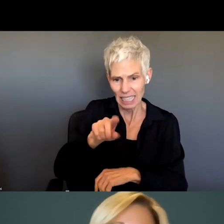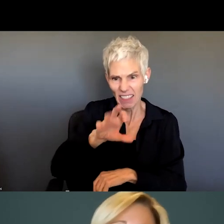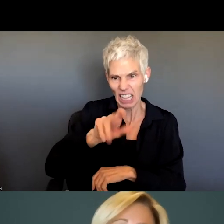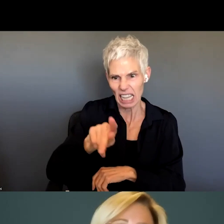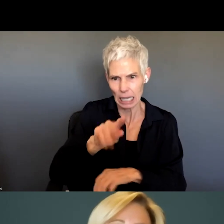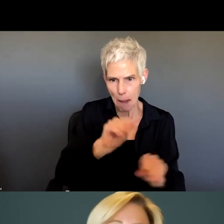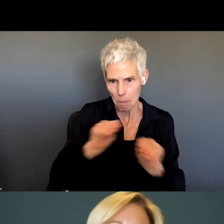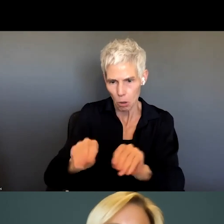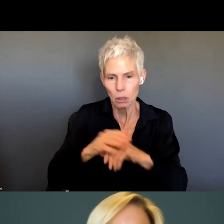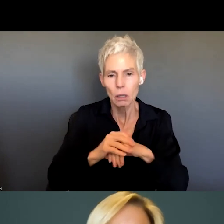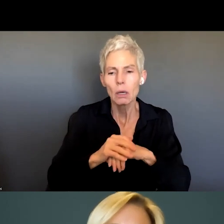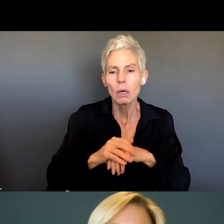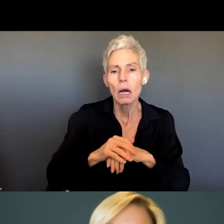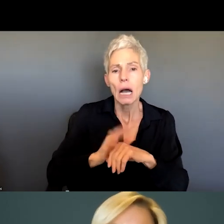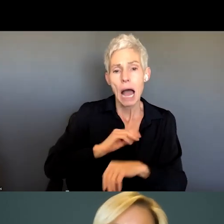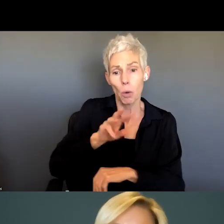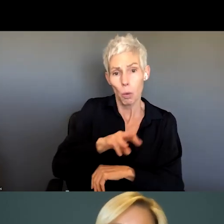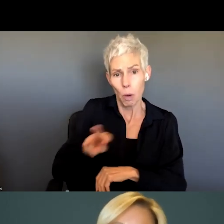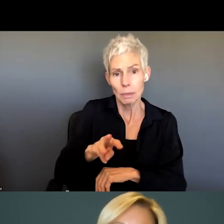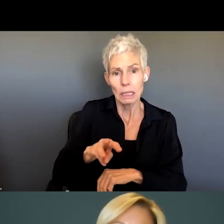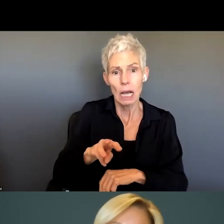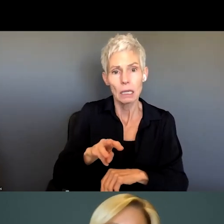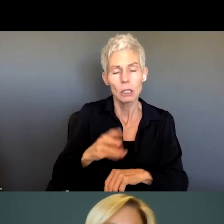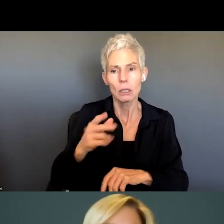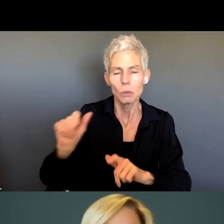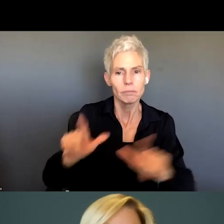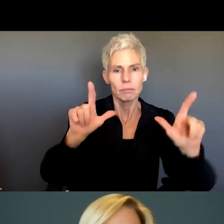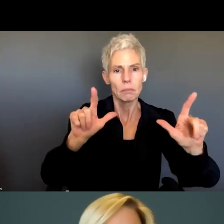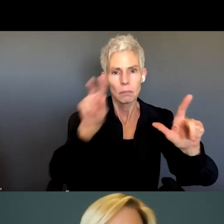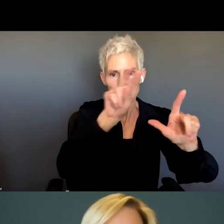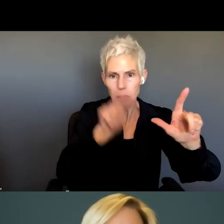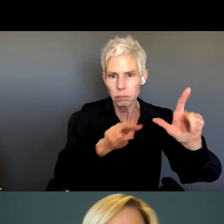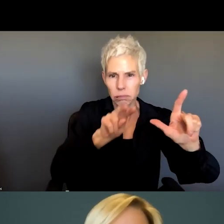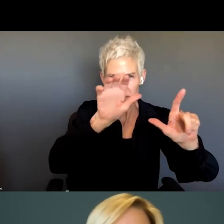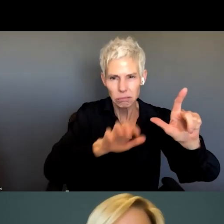If you go to our website, you will see lots and lots of great